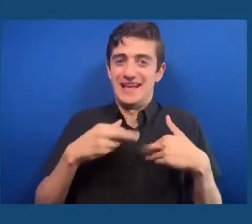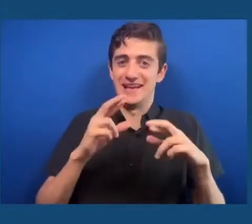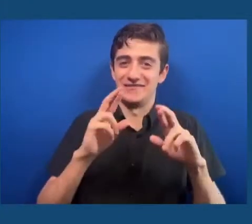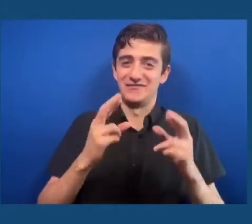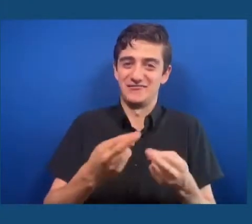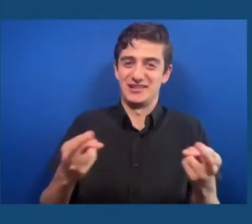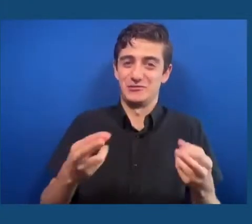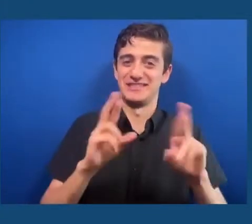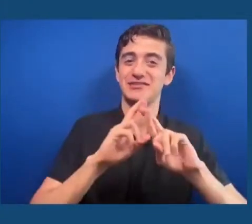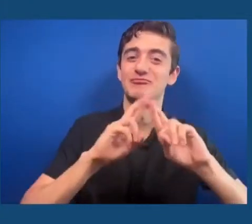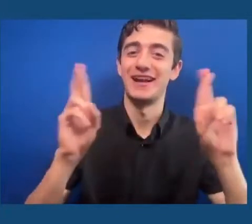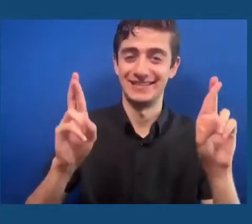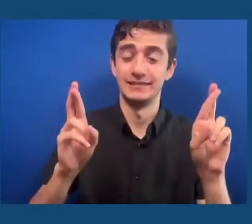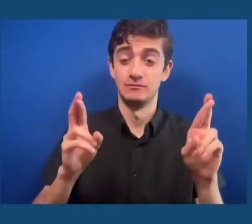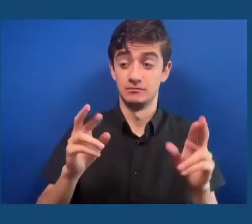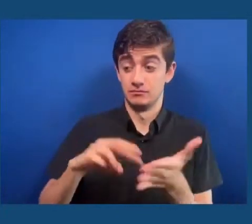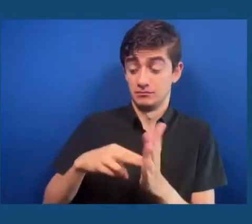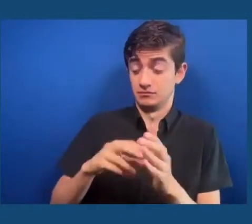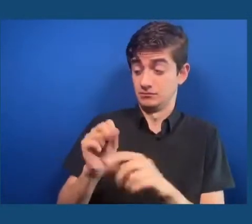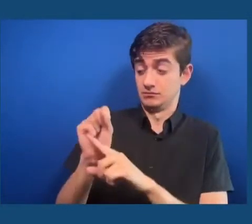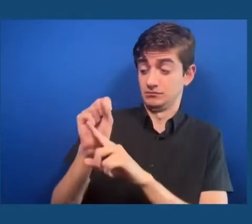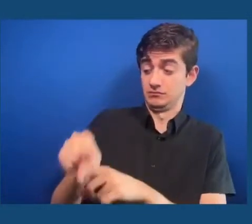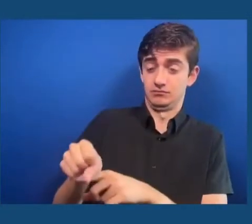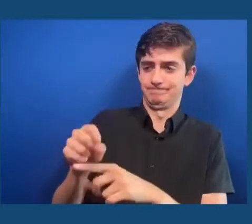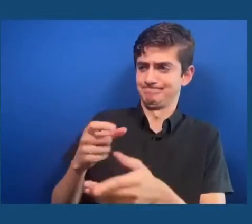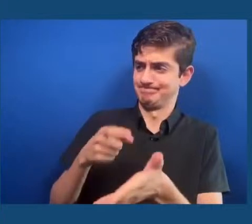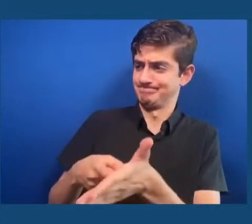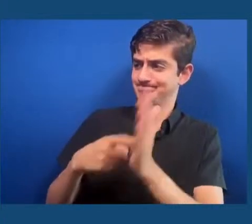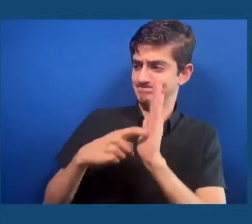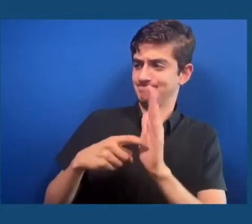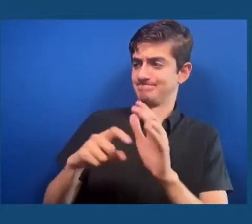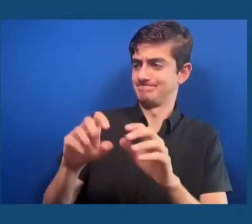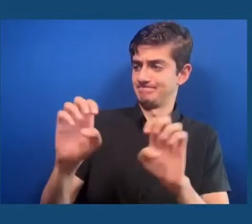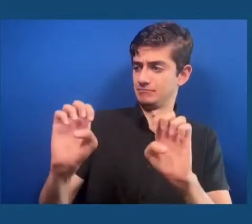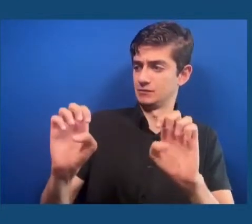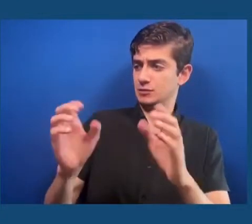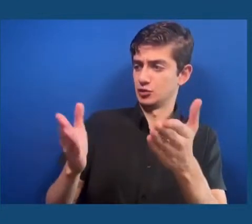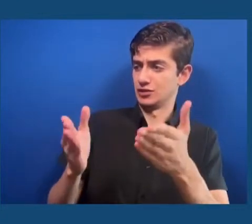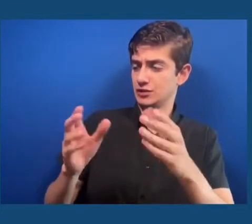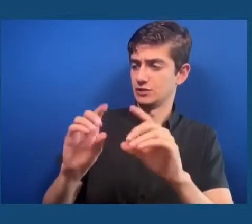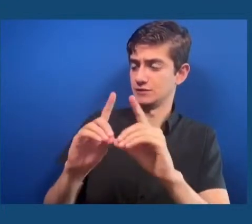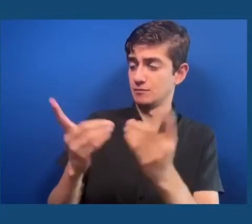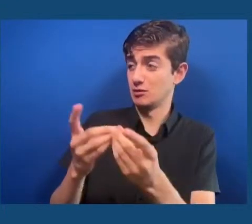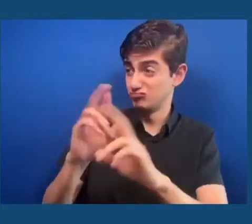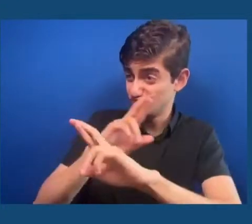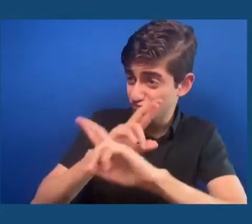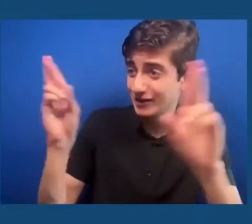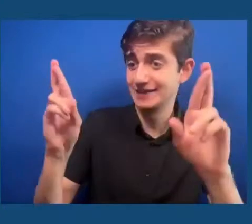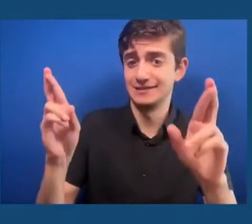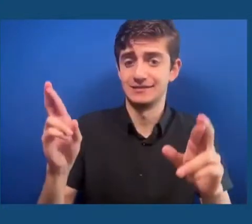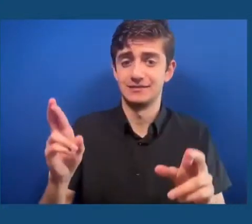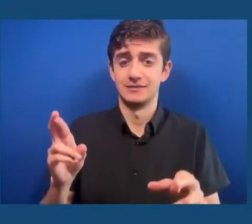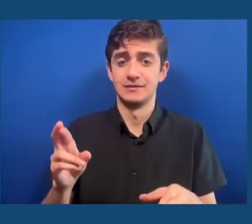This is what I've insisted that they be ready to do and respond so they can handle the storms.